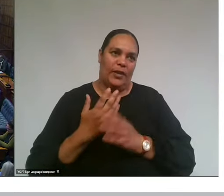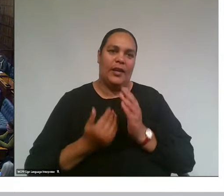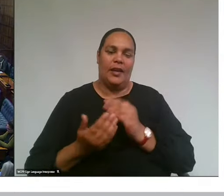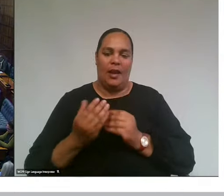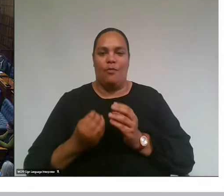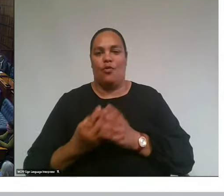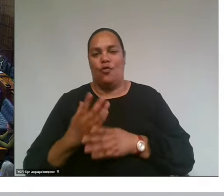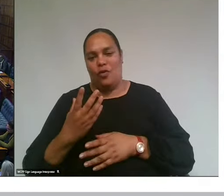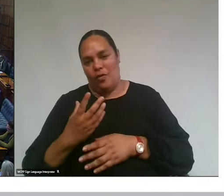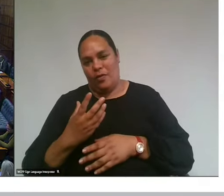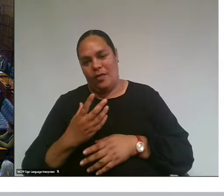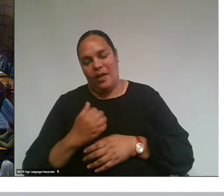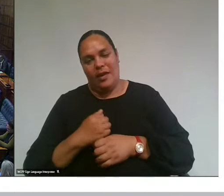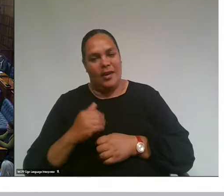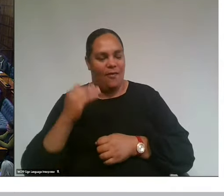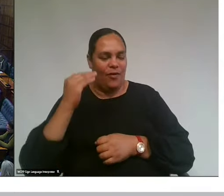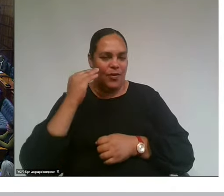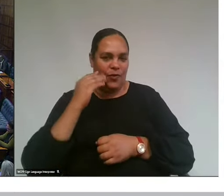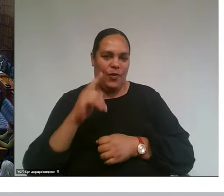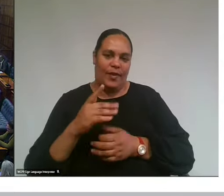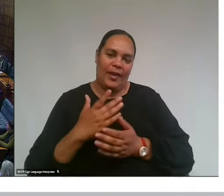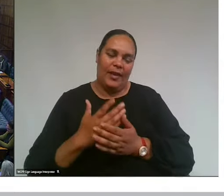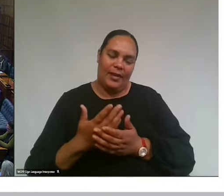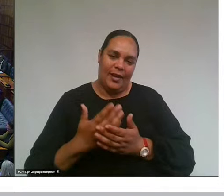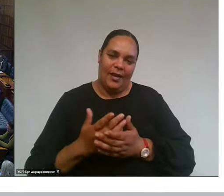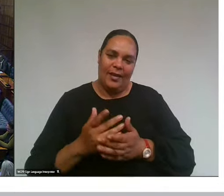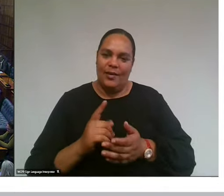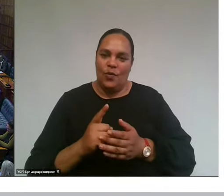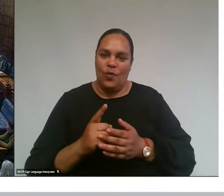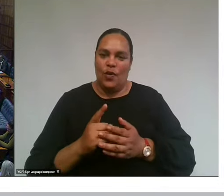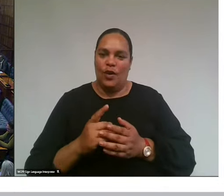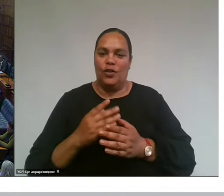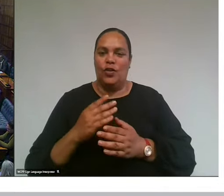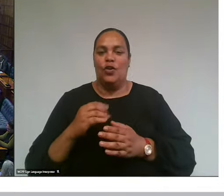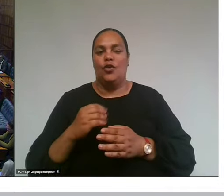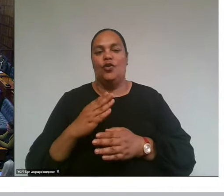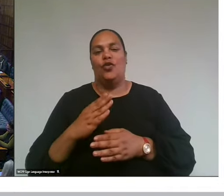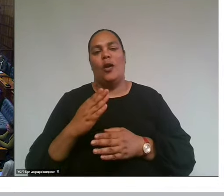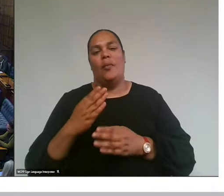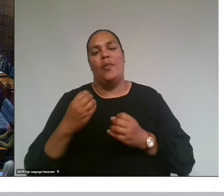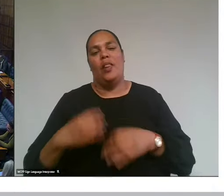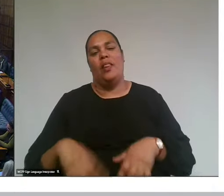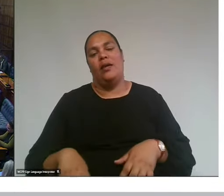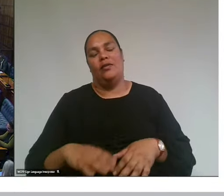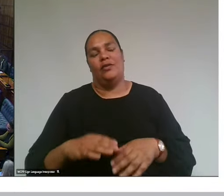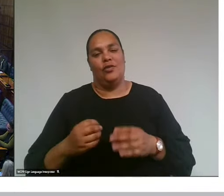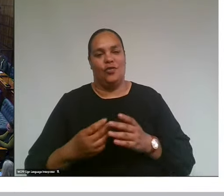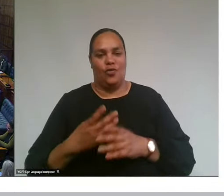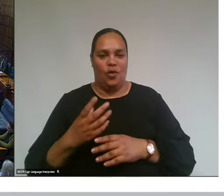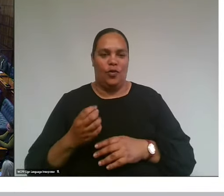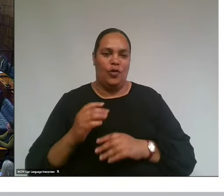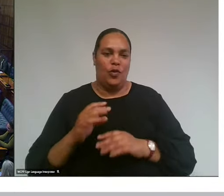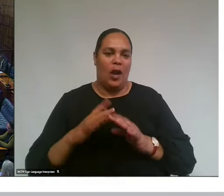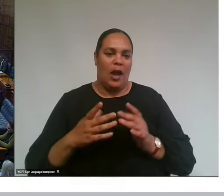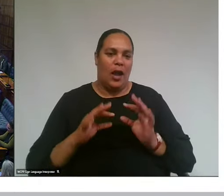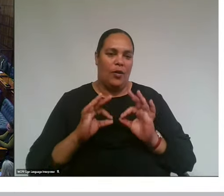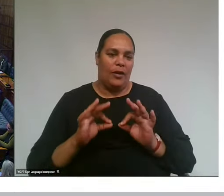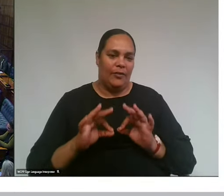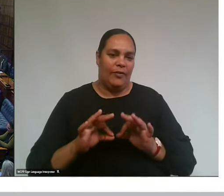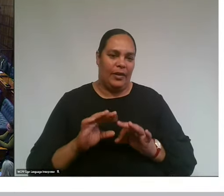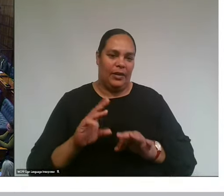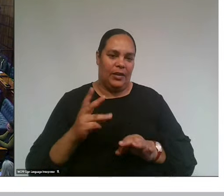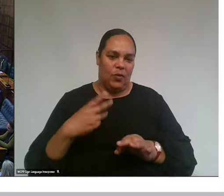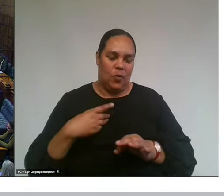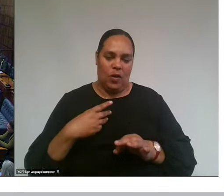growth I never knew that there can be jobless growth you know so how effective has it actually